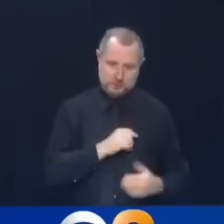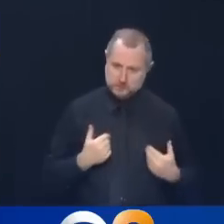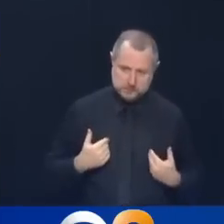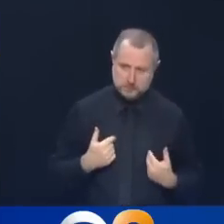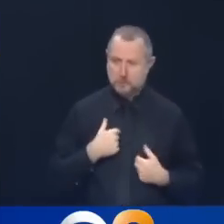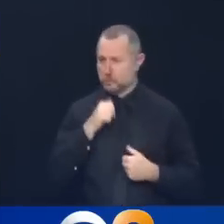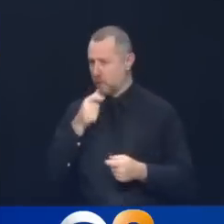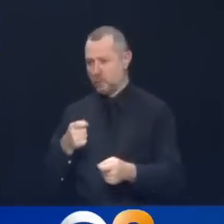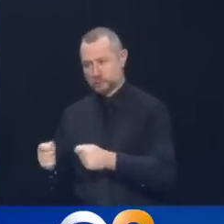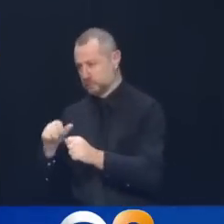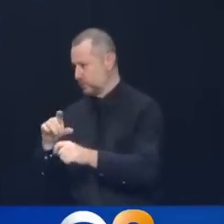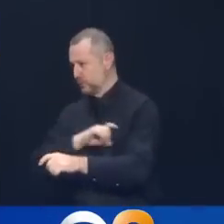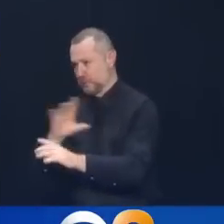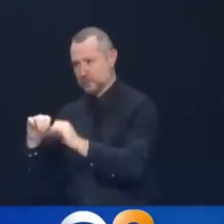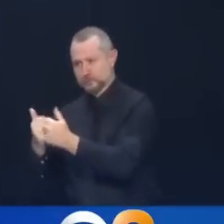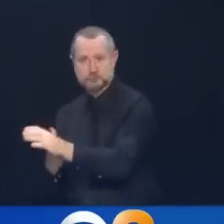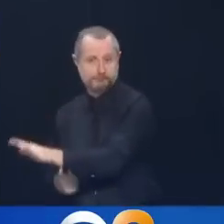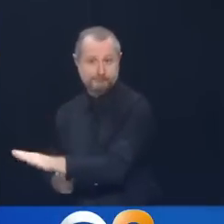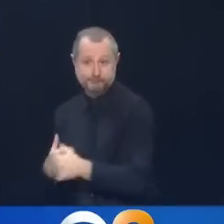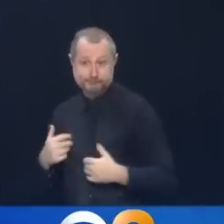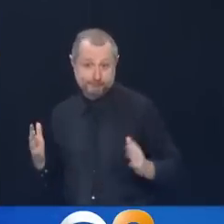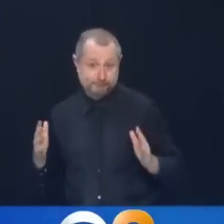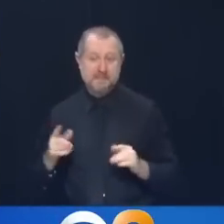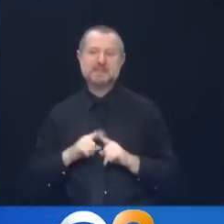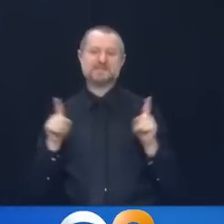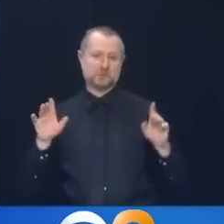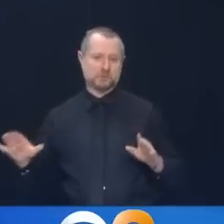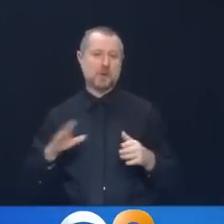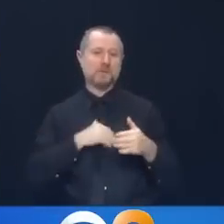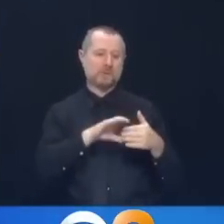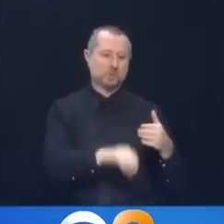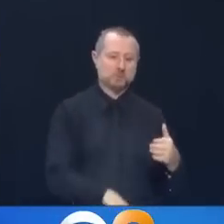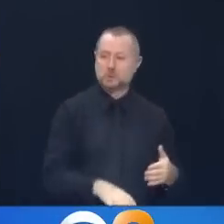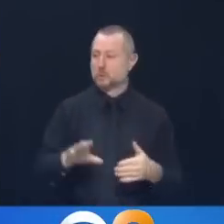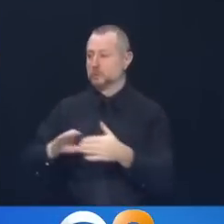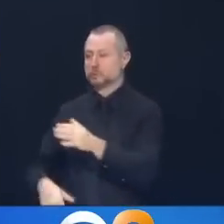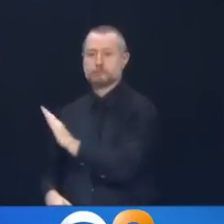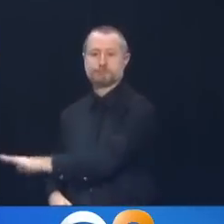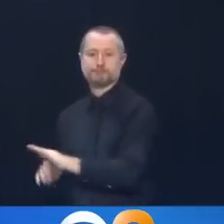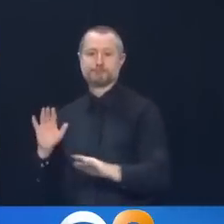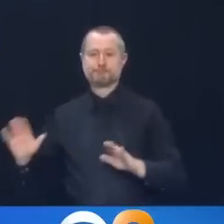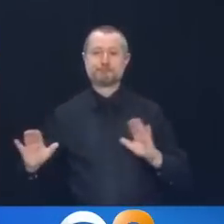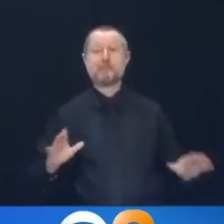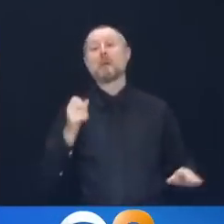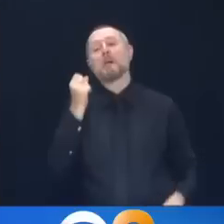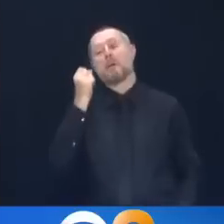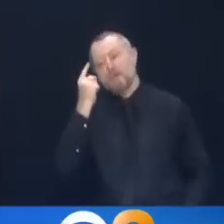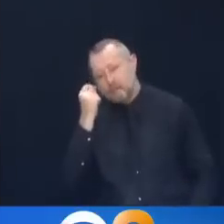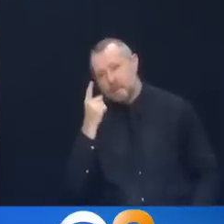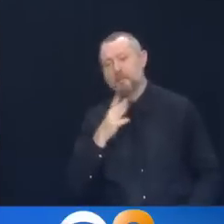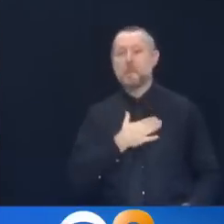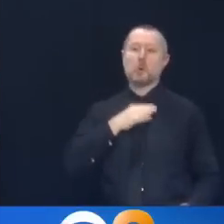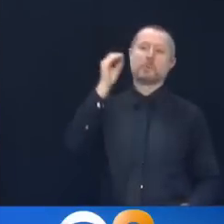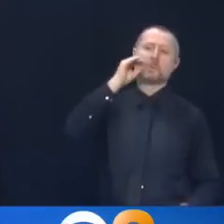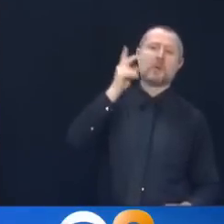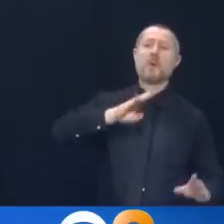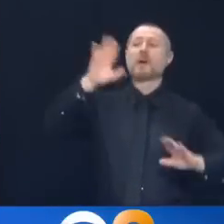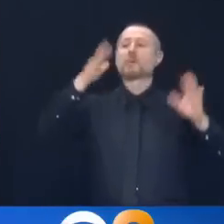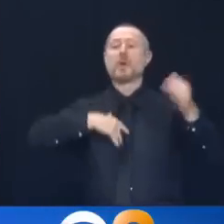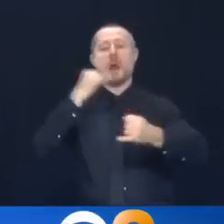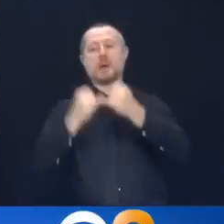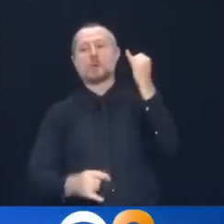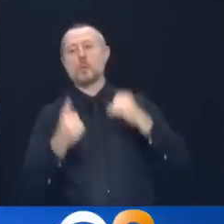And that has consequences too. But that's what I think. Last question, Big John.